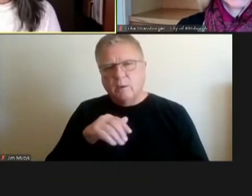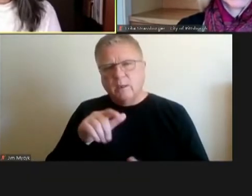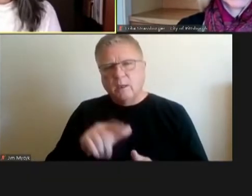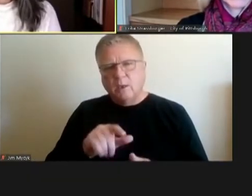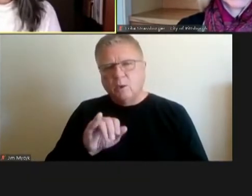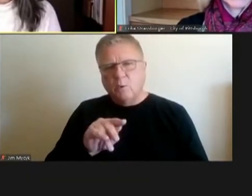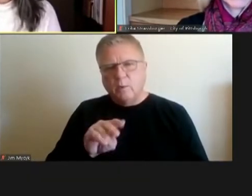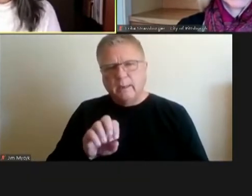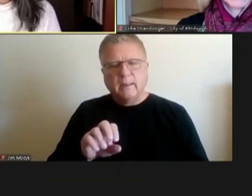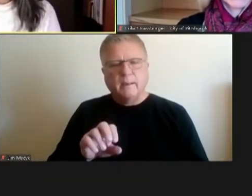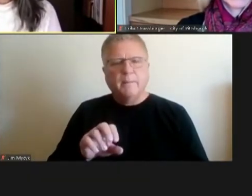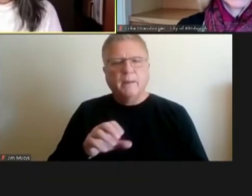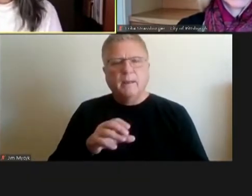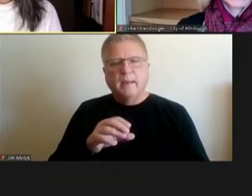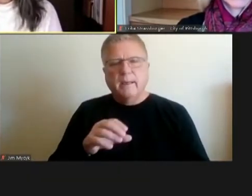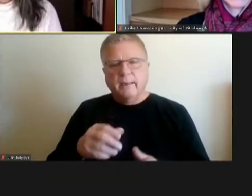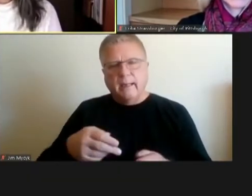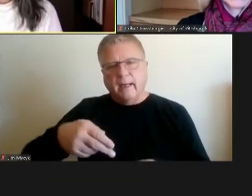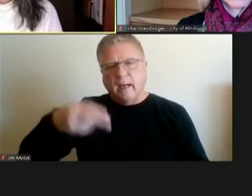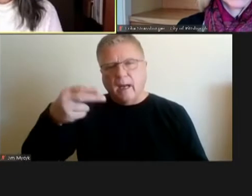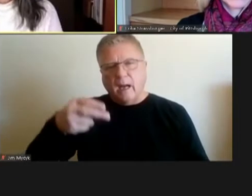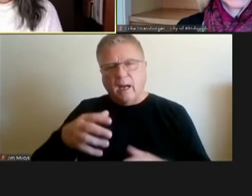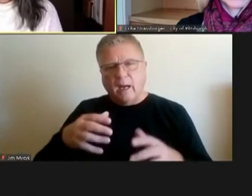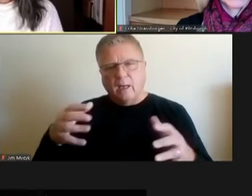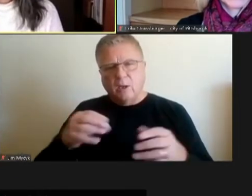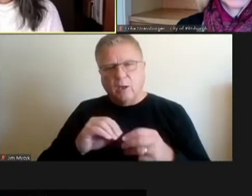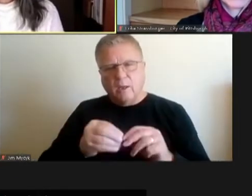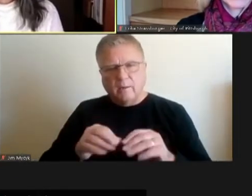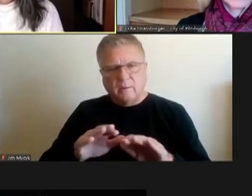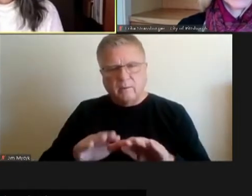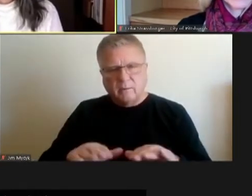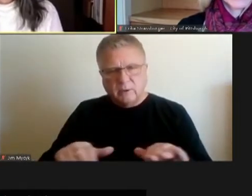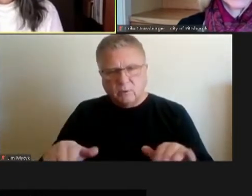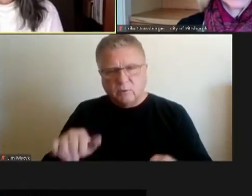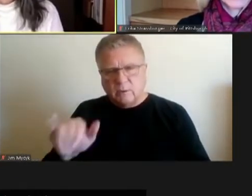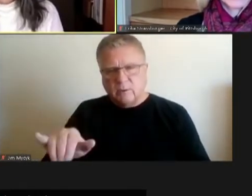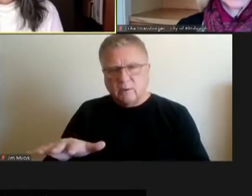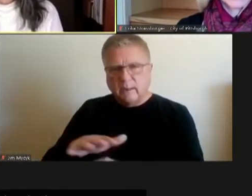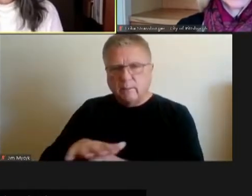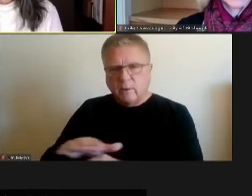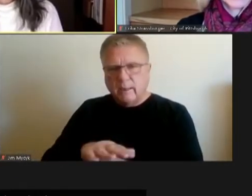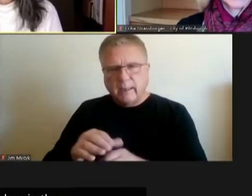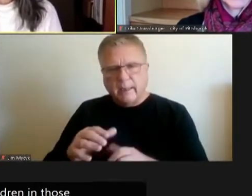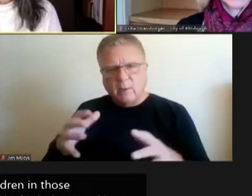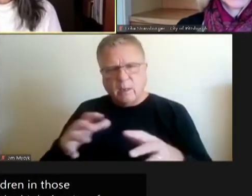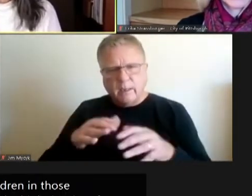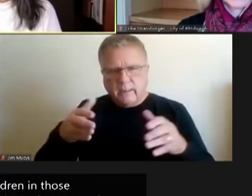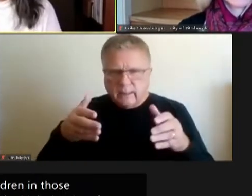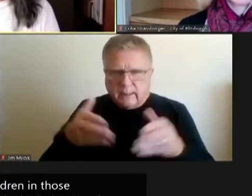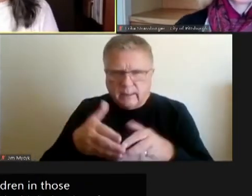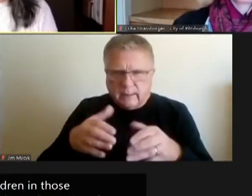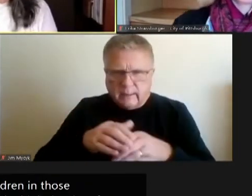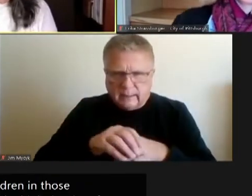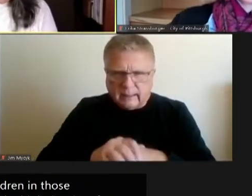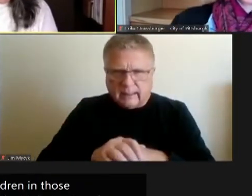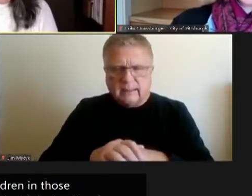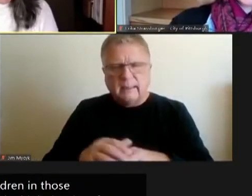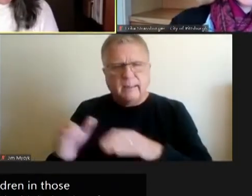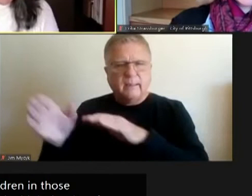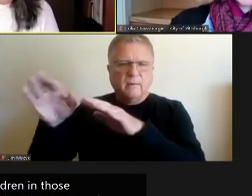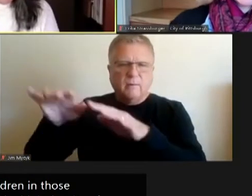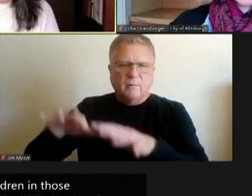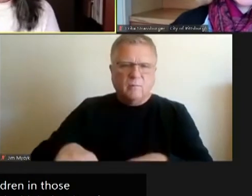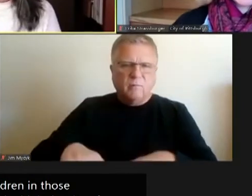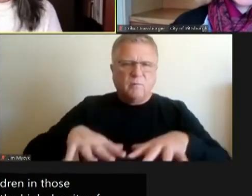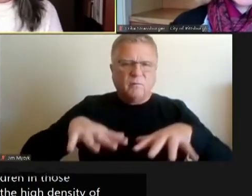high portion of children in those neighborhoods and that had the high density of lead lines as we found them. And so I'm